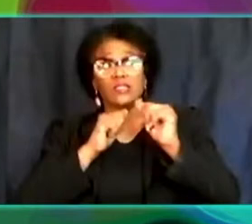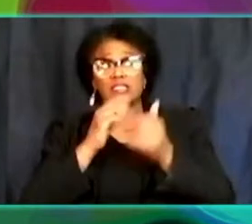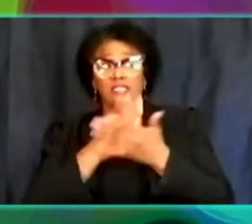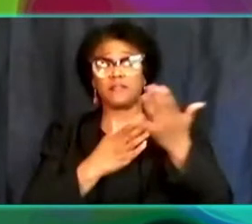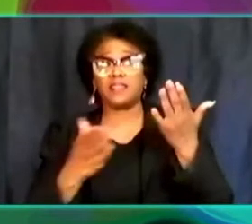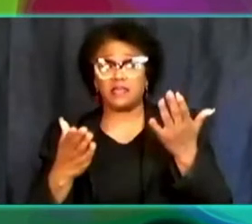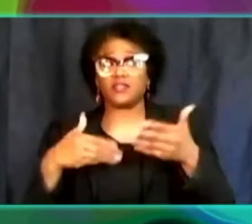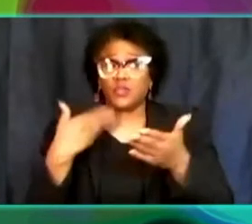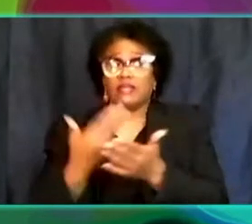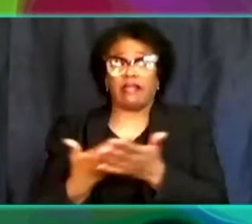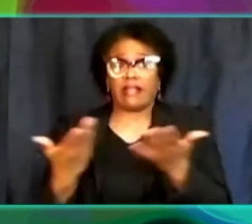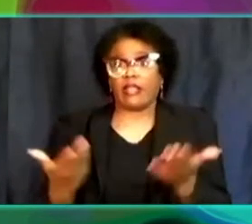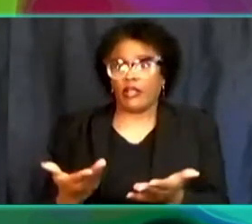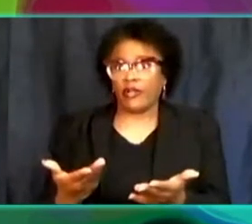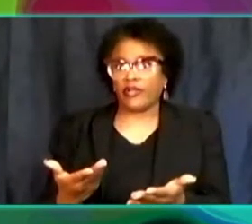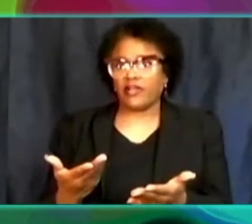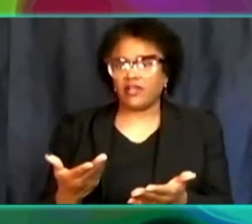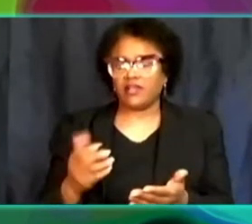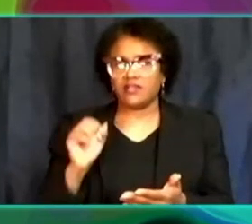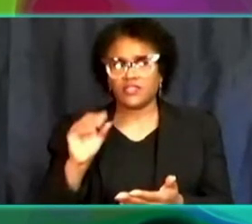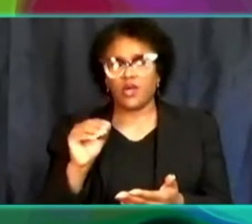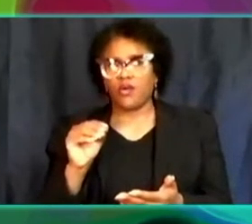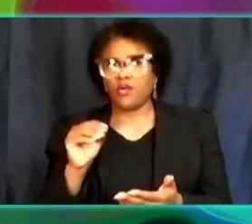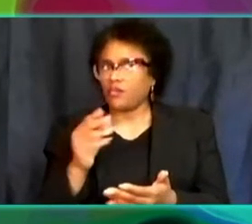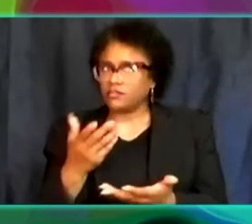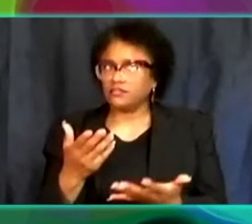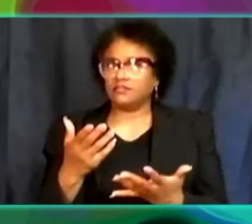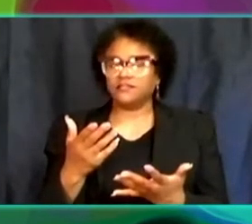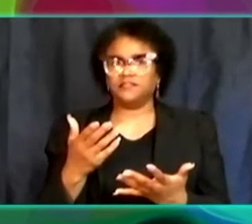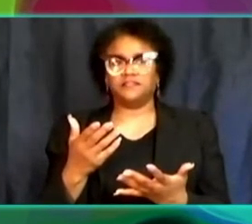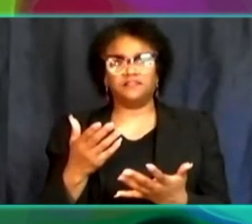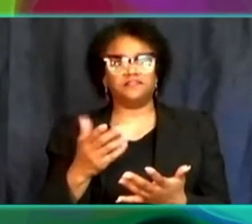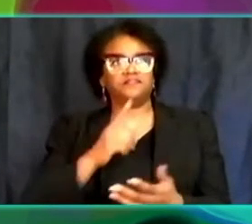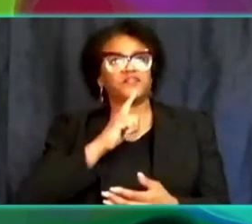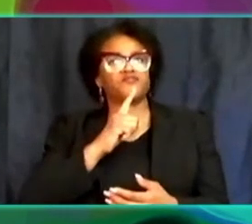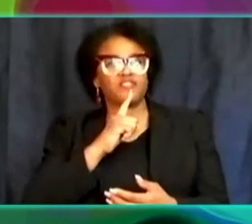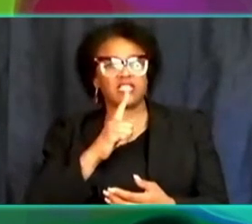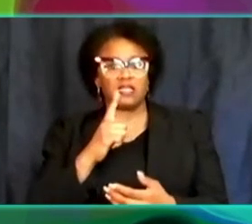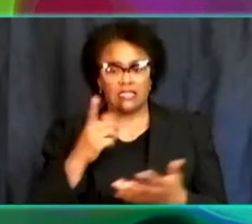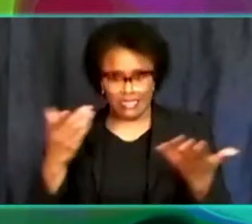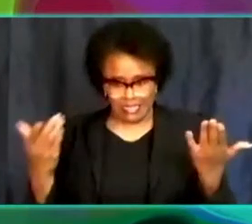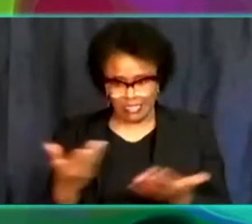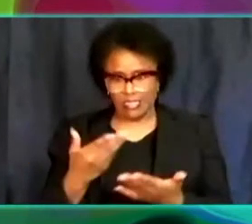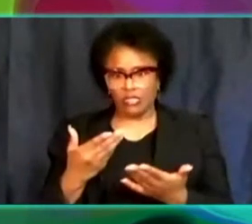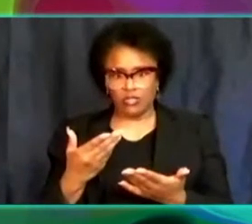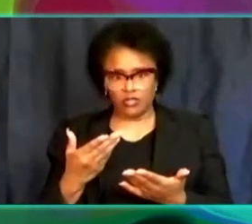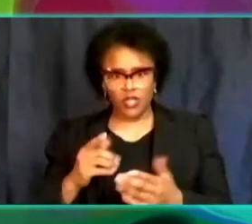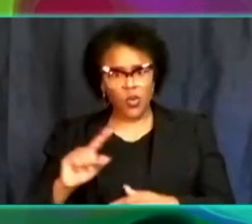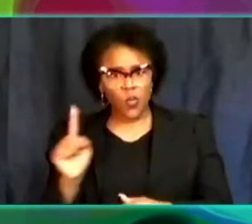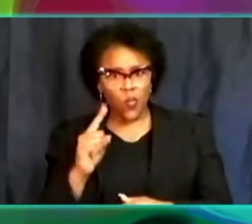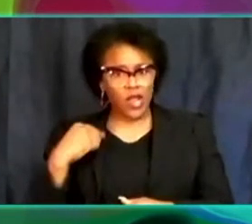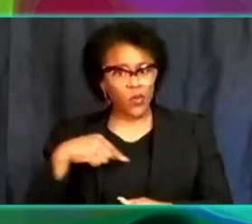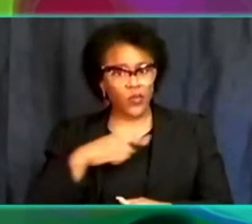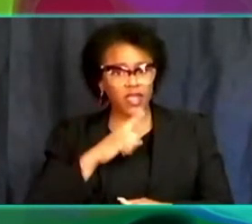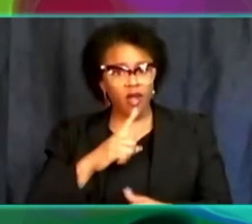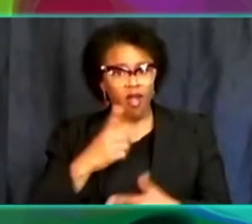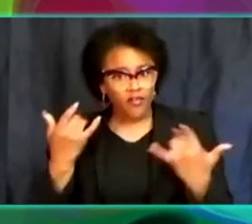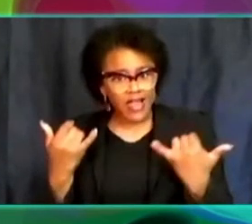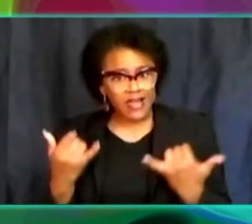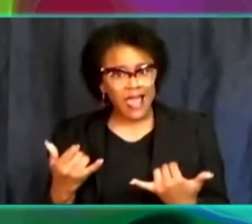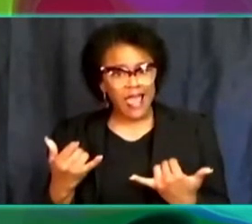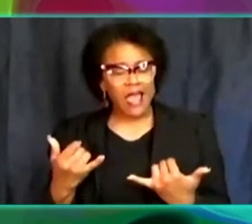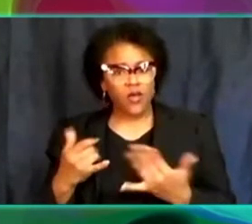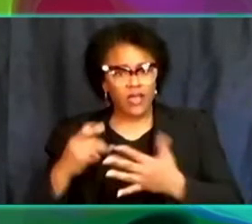what I'm saying? Like, mm-hmm. So to be you know, where I'm at today, and to also stay connected with